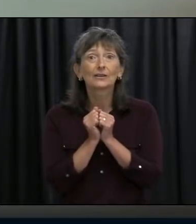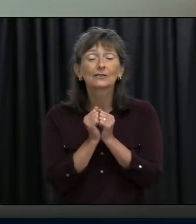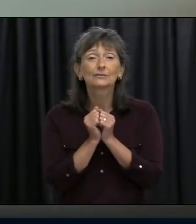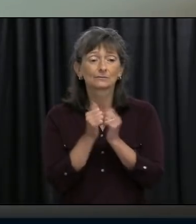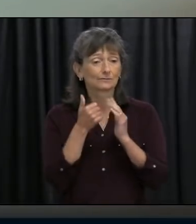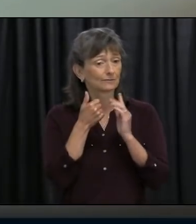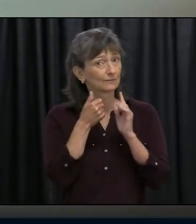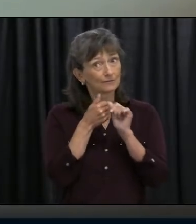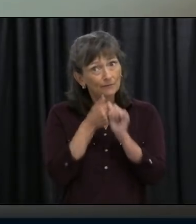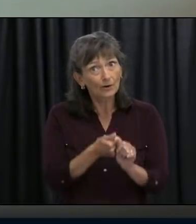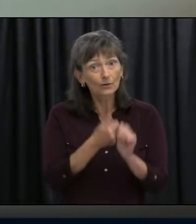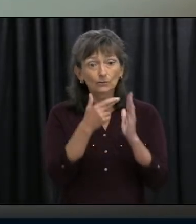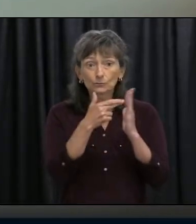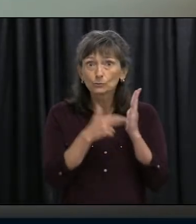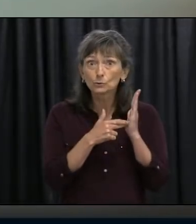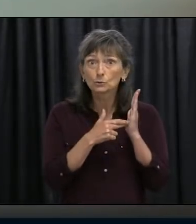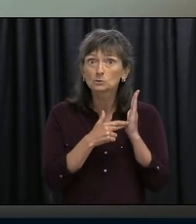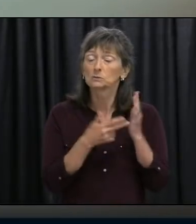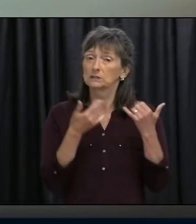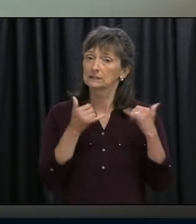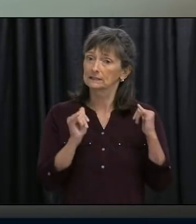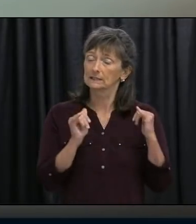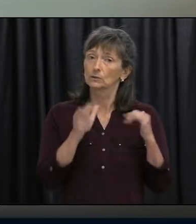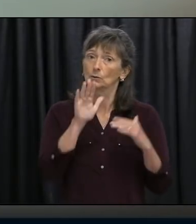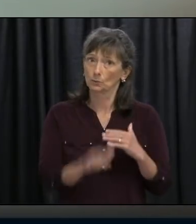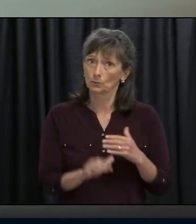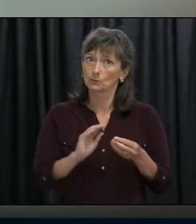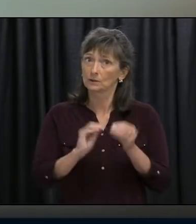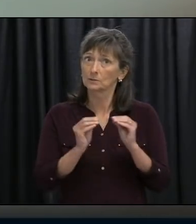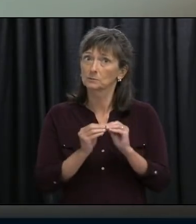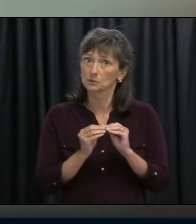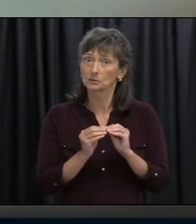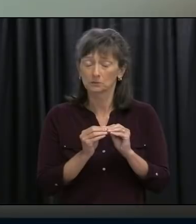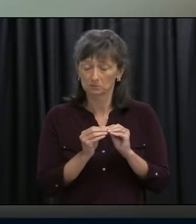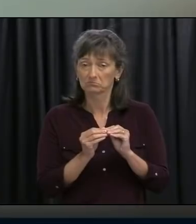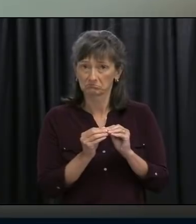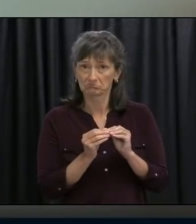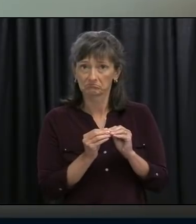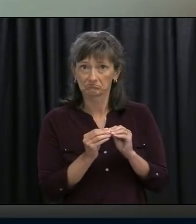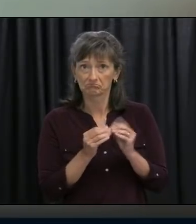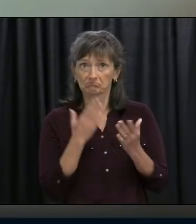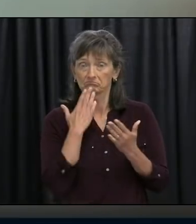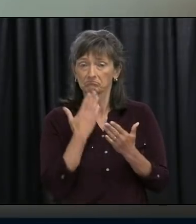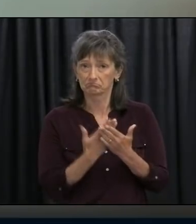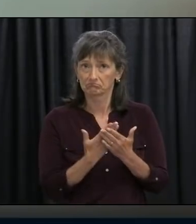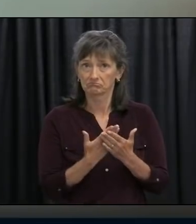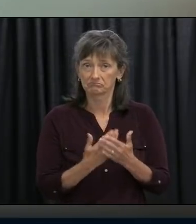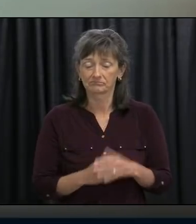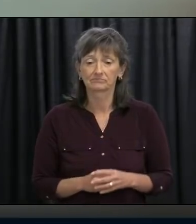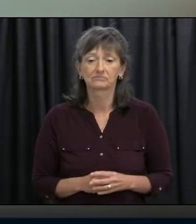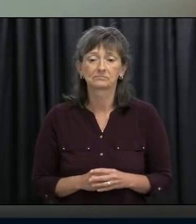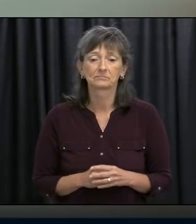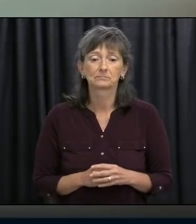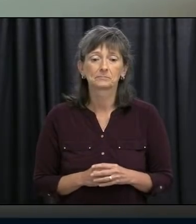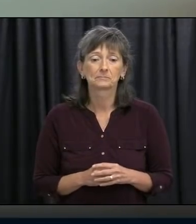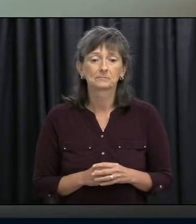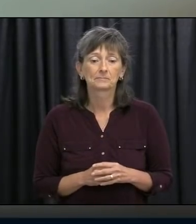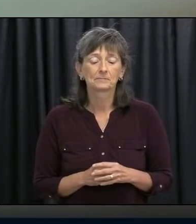in place, we continue to do well in keeping the number of new confirmed cases of COVID-19 in our province